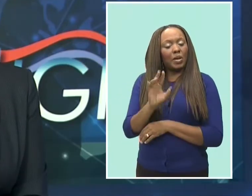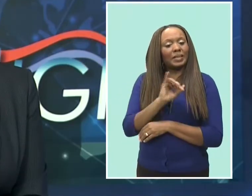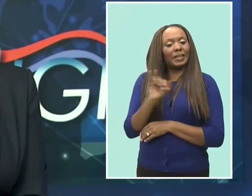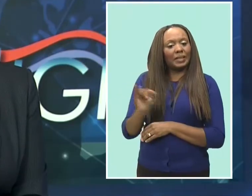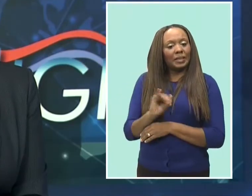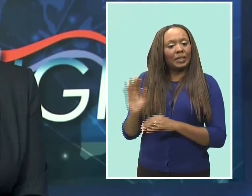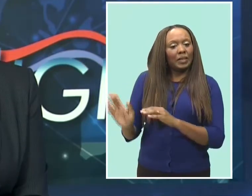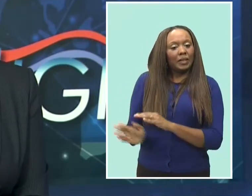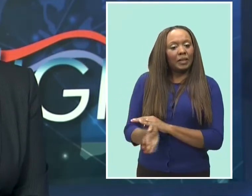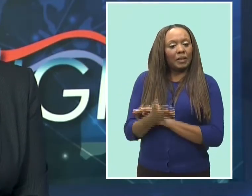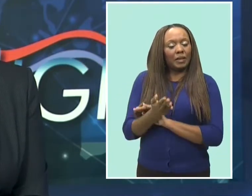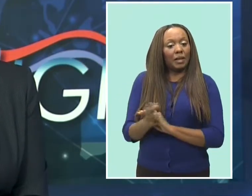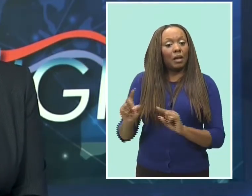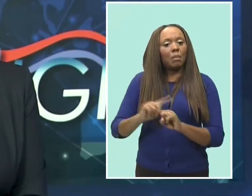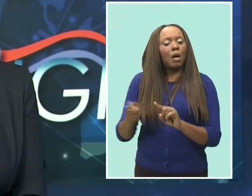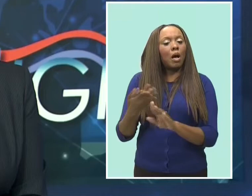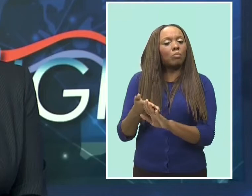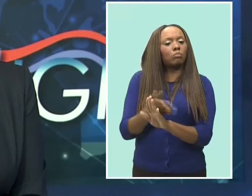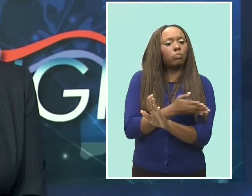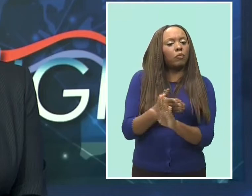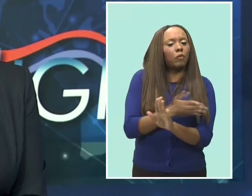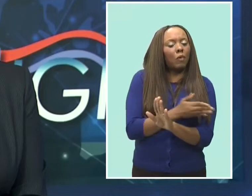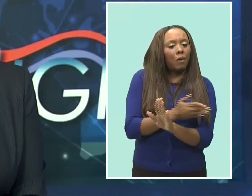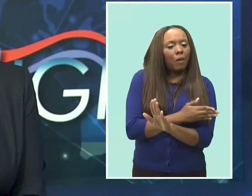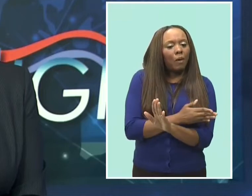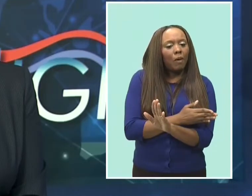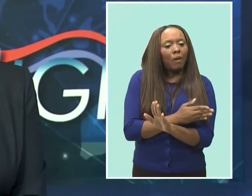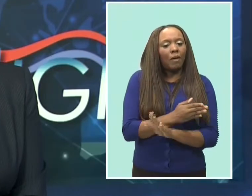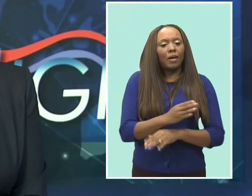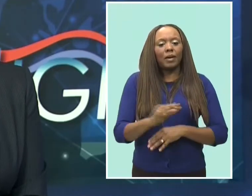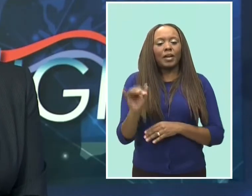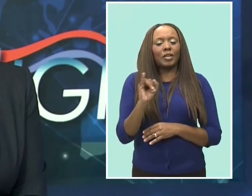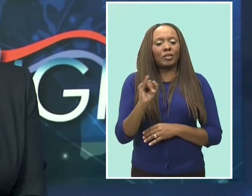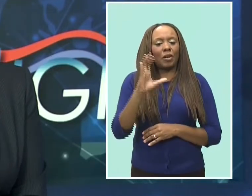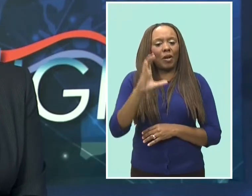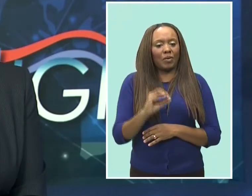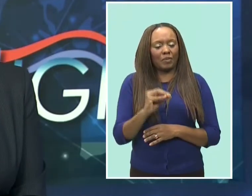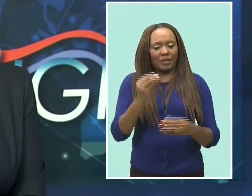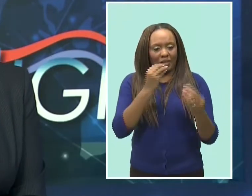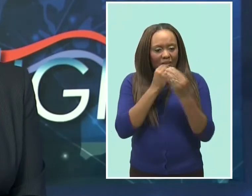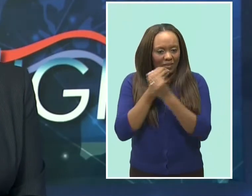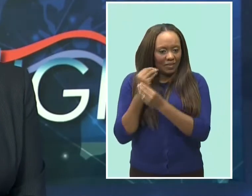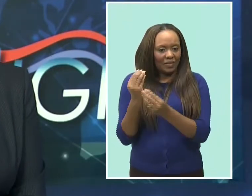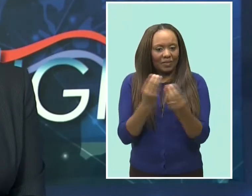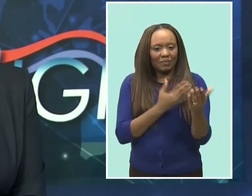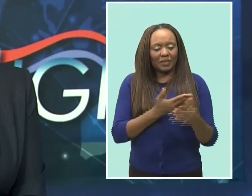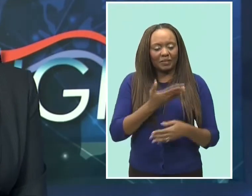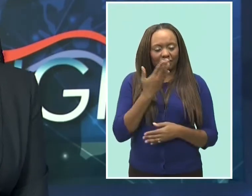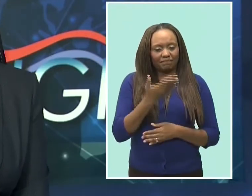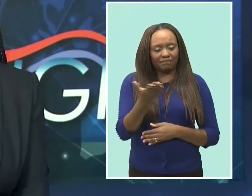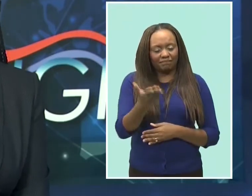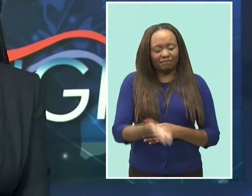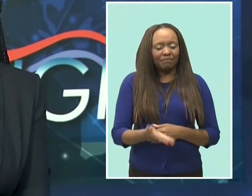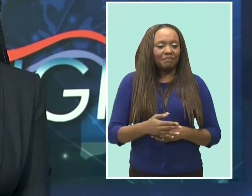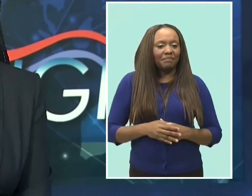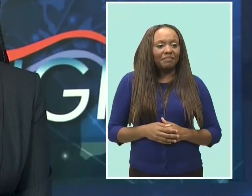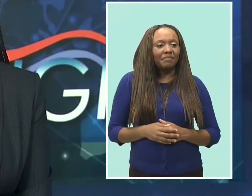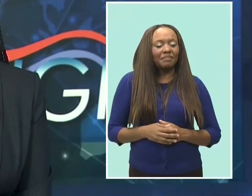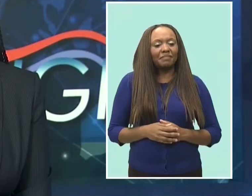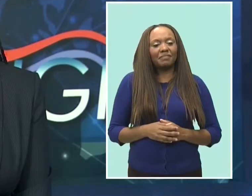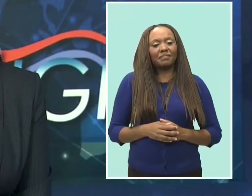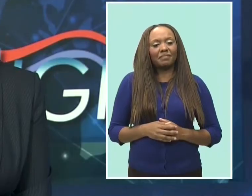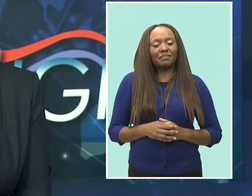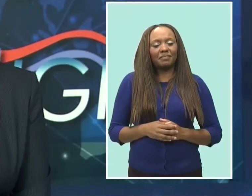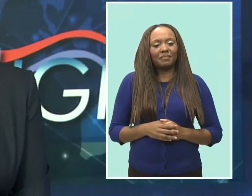Barbados Pride on top of the standings in the West Indies 4-Day Championship. But of course, before we get there, here is that tip from